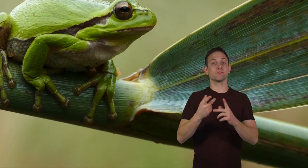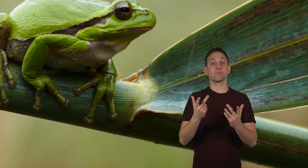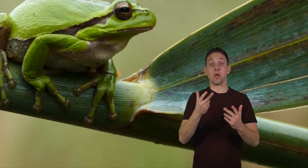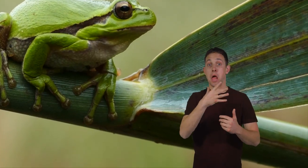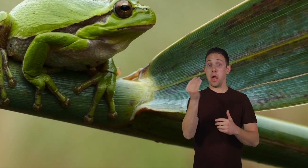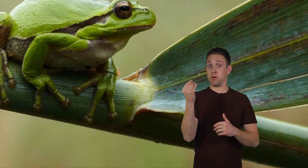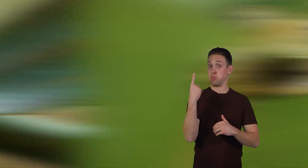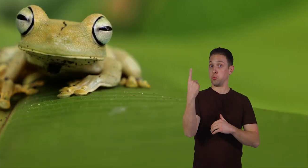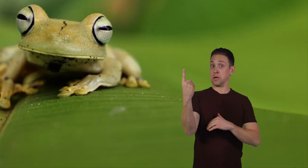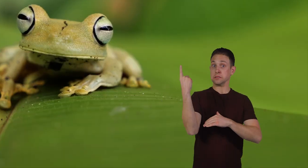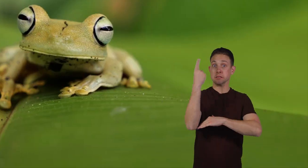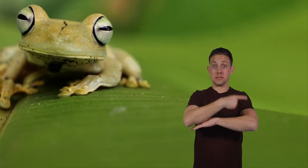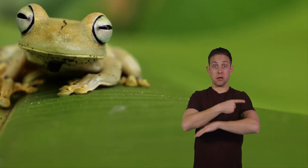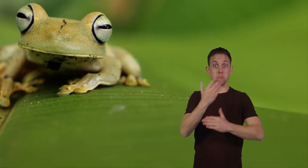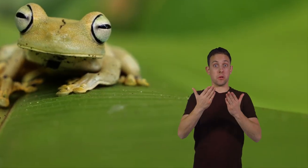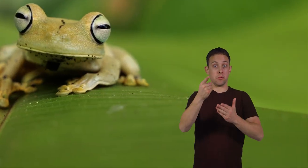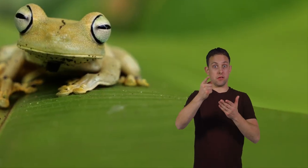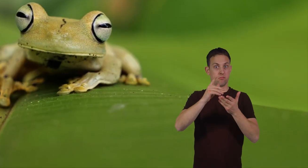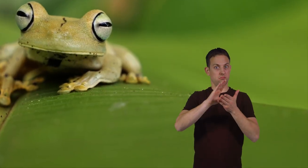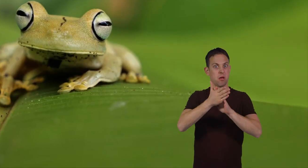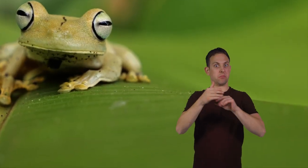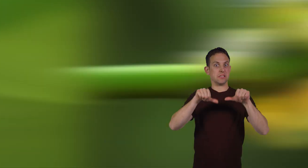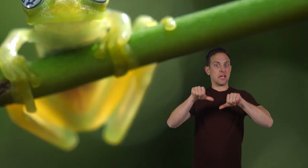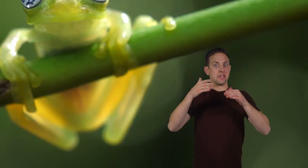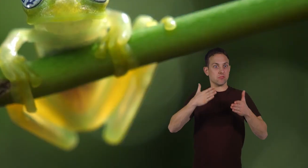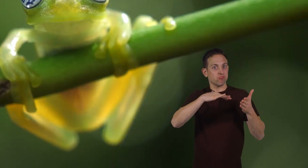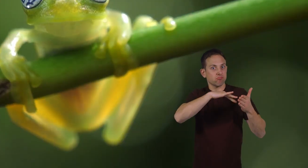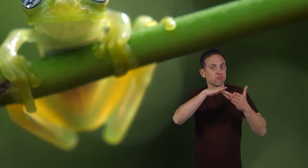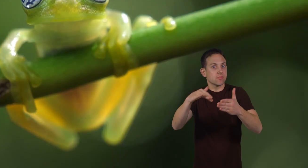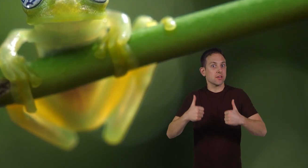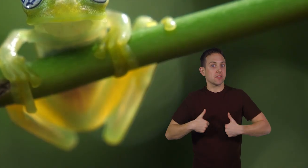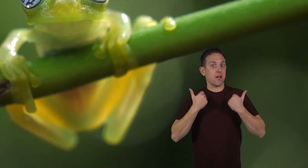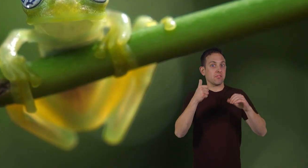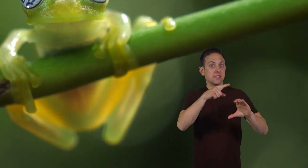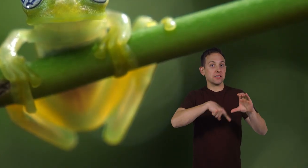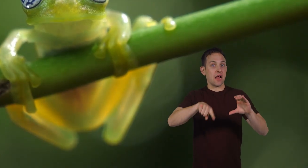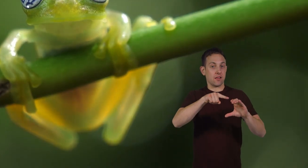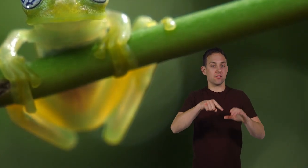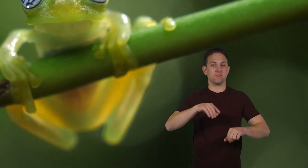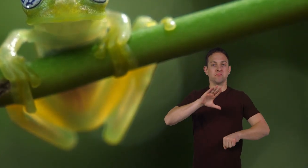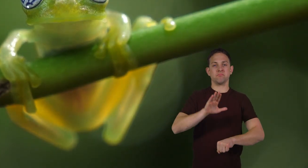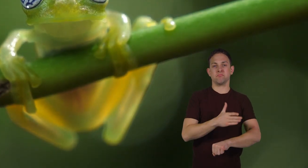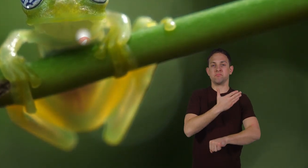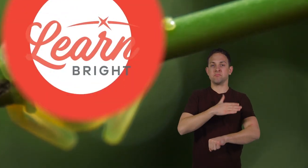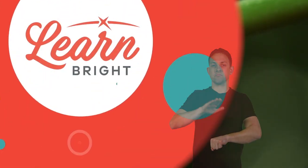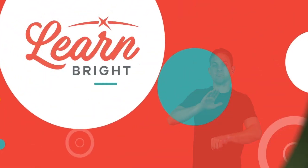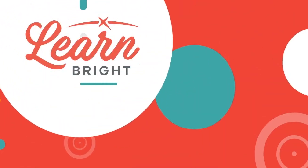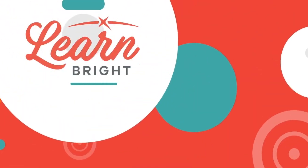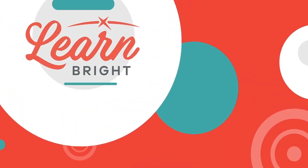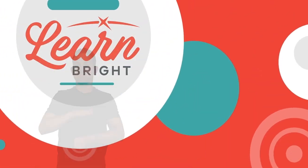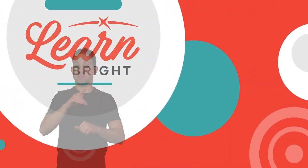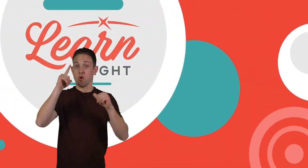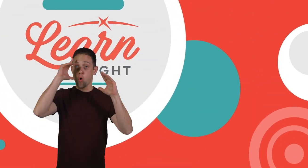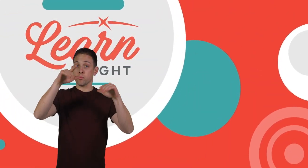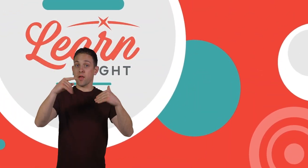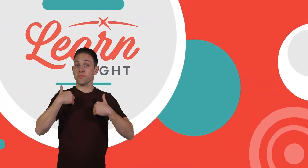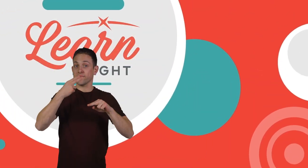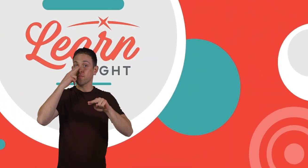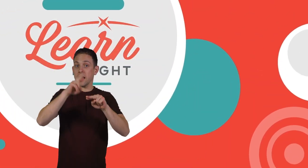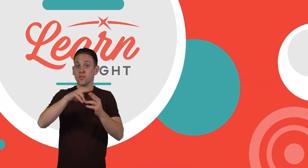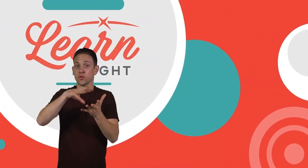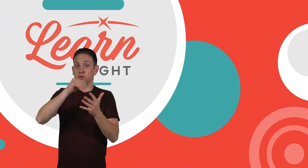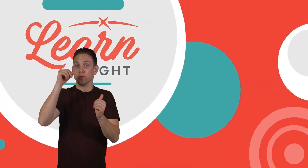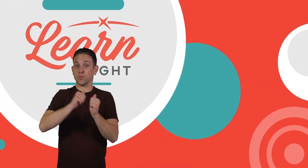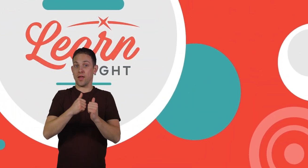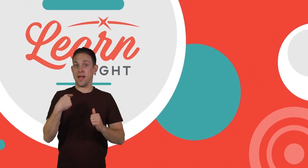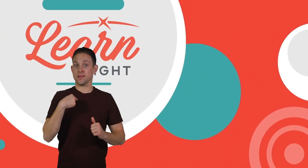and one day you might be a scientist studying life cycles hope you had fun